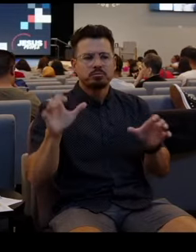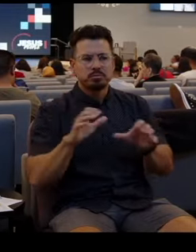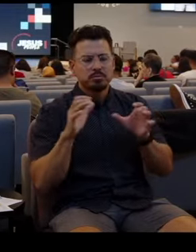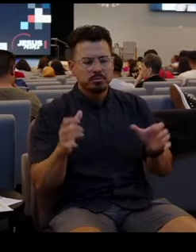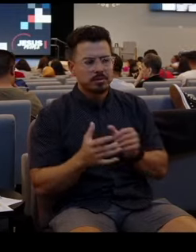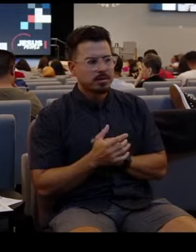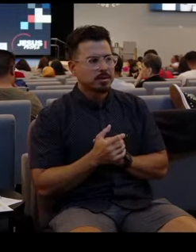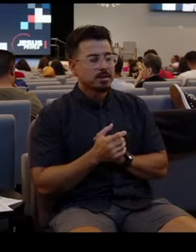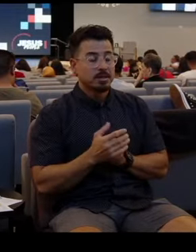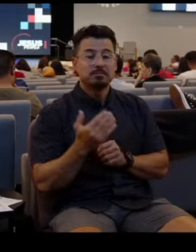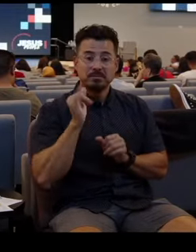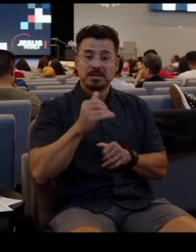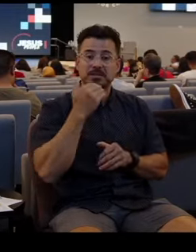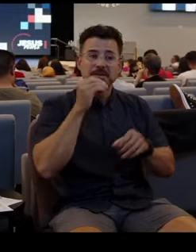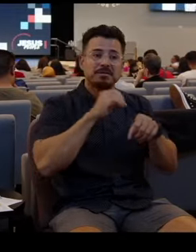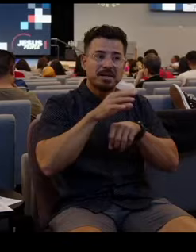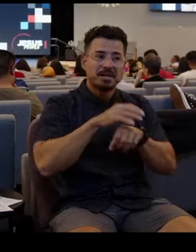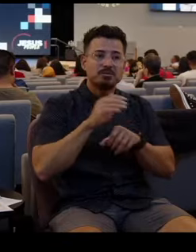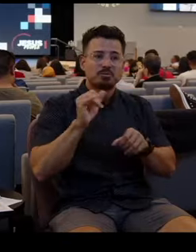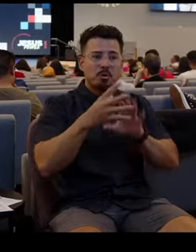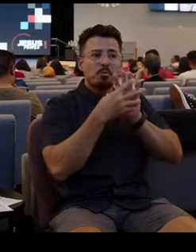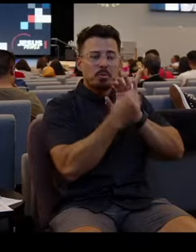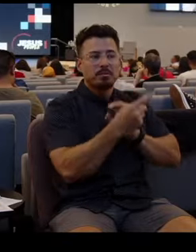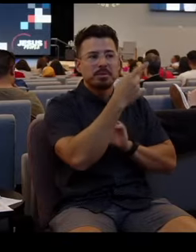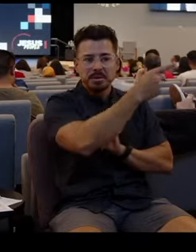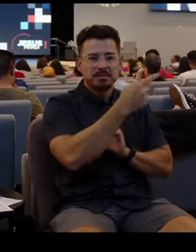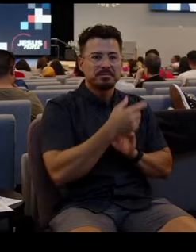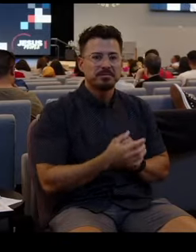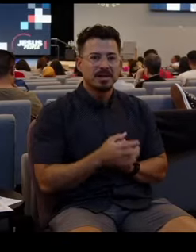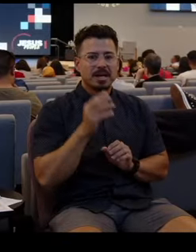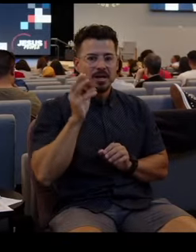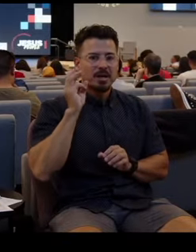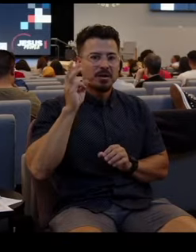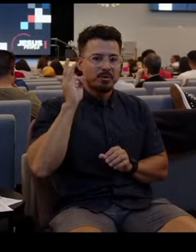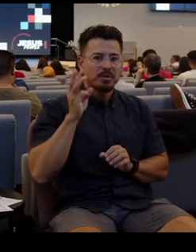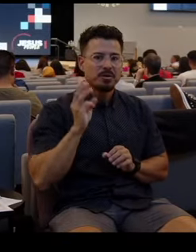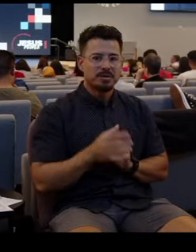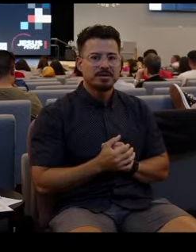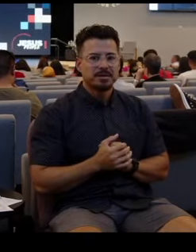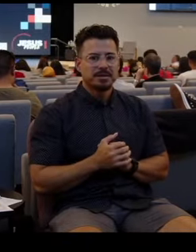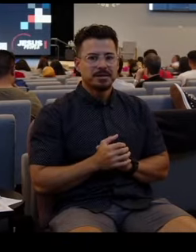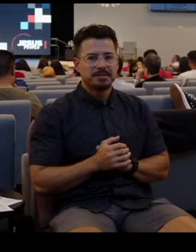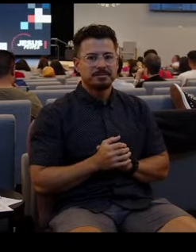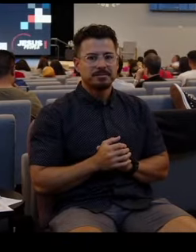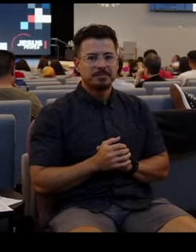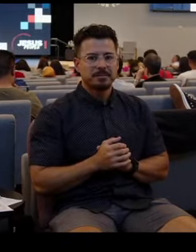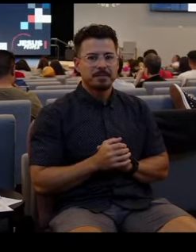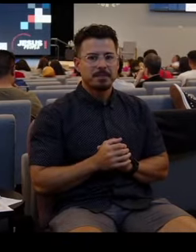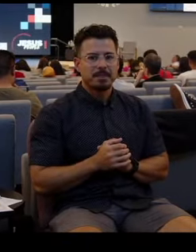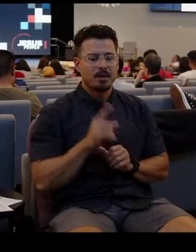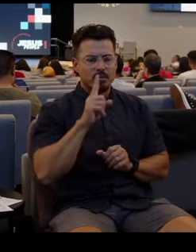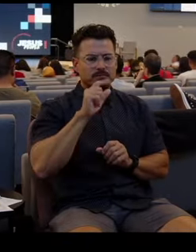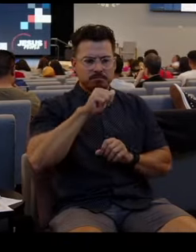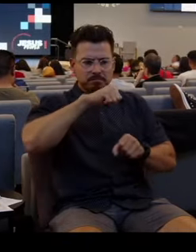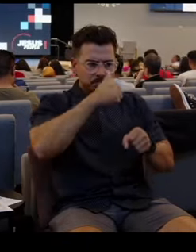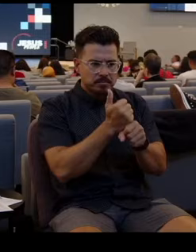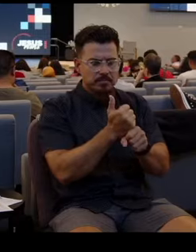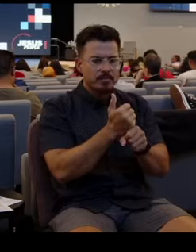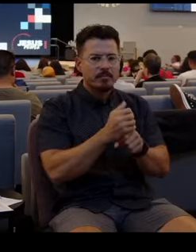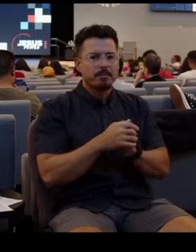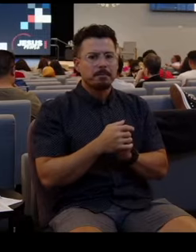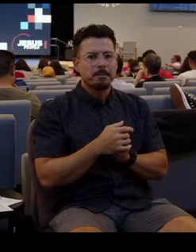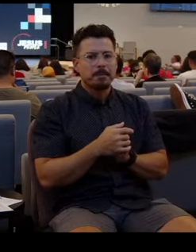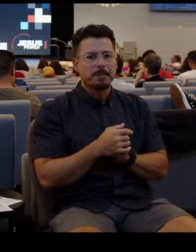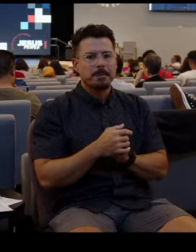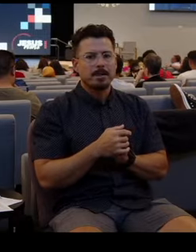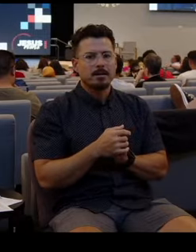You know what? That was good advice. You know, of course, there's a time and place for everything. But in other words, you've got to get set. I think the